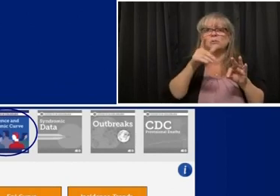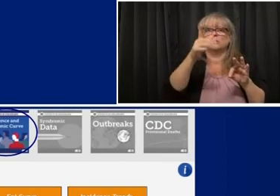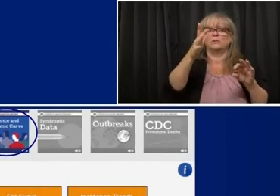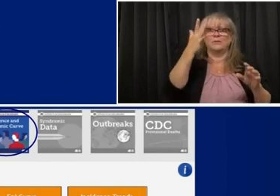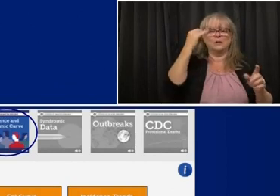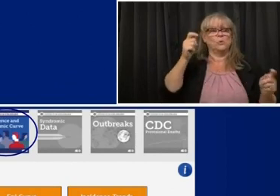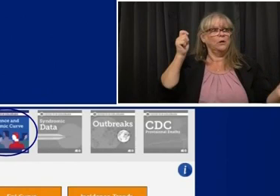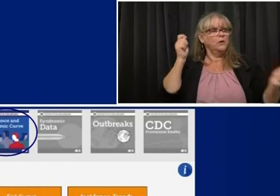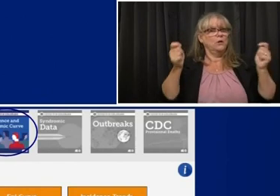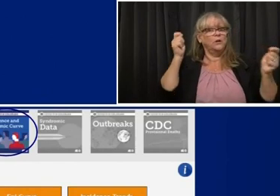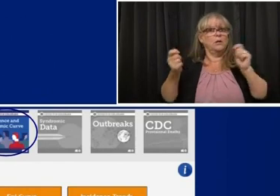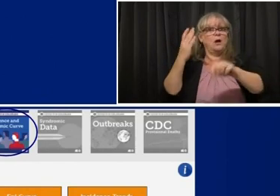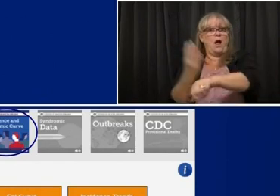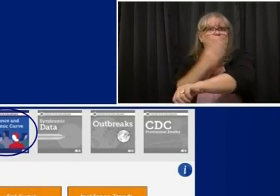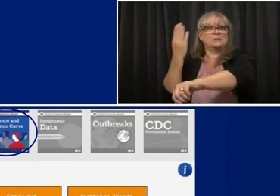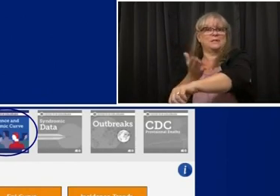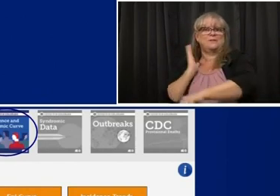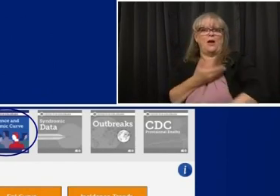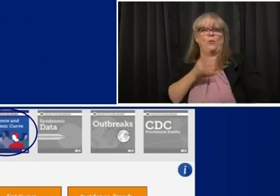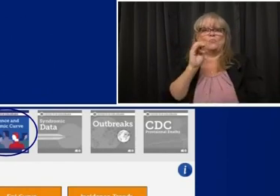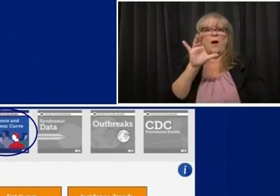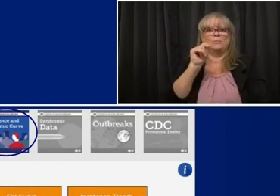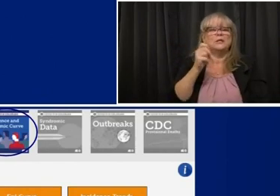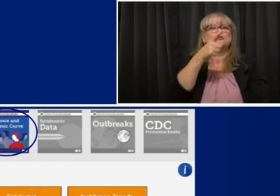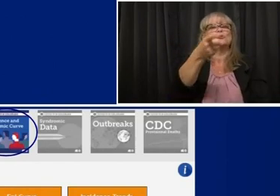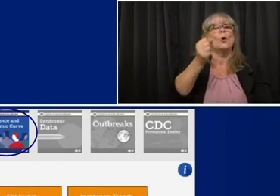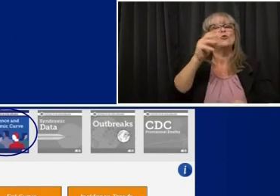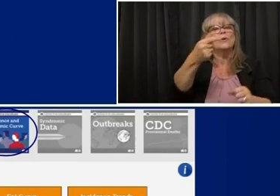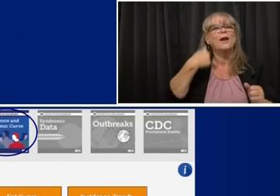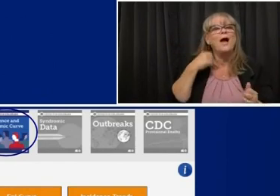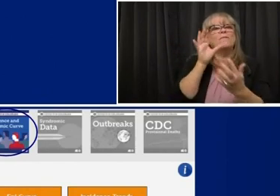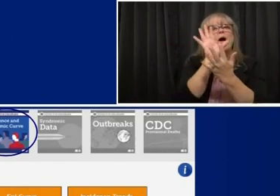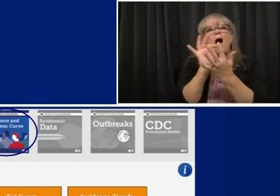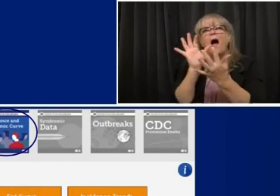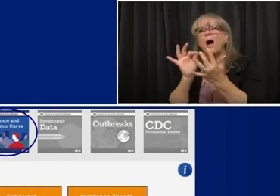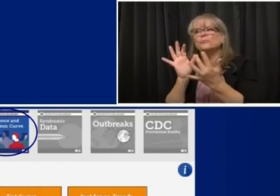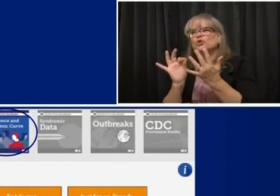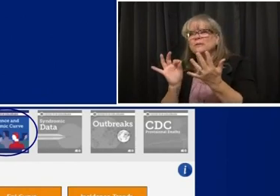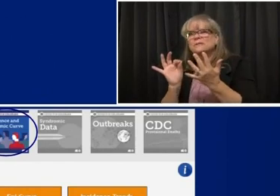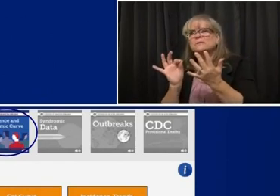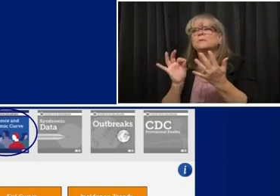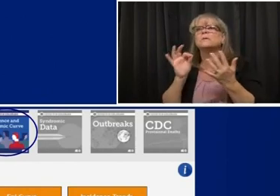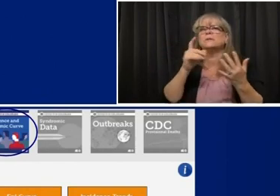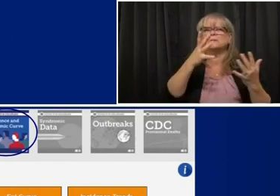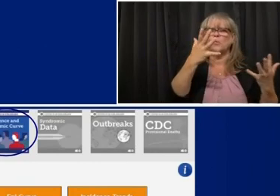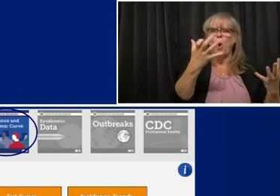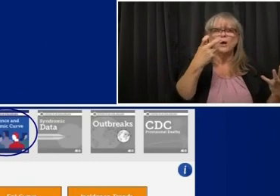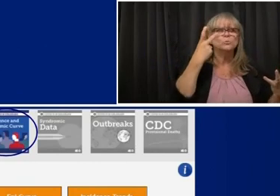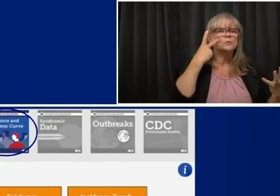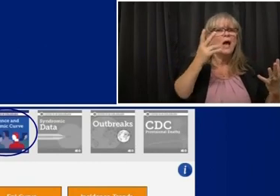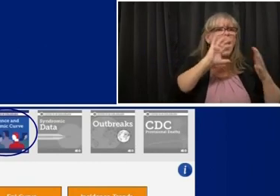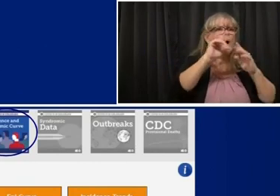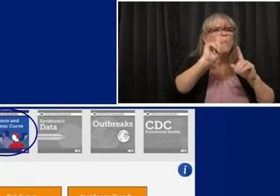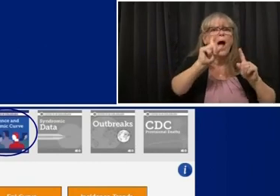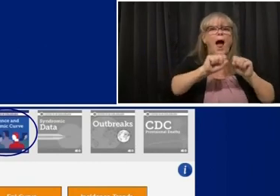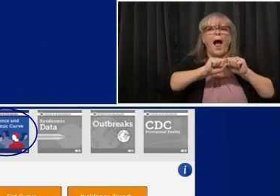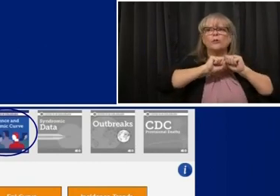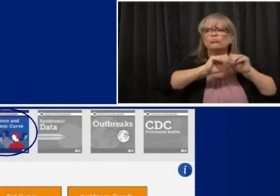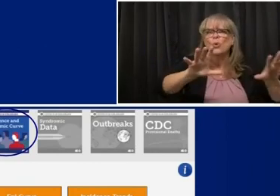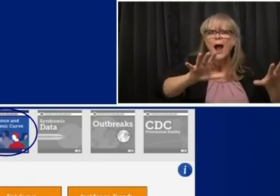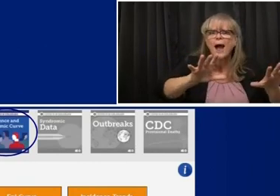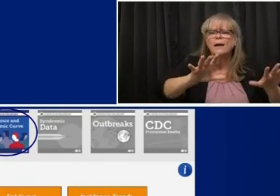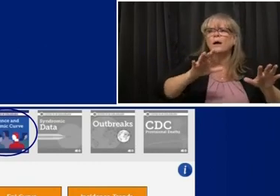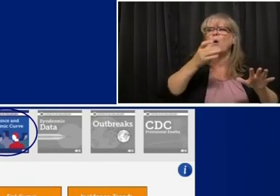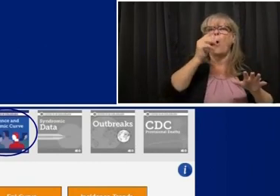is that you have the option to exclude outbreak-associated cases, and this is really important when we have smaller counties in the state that